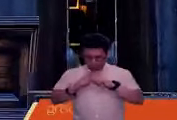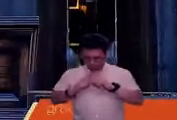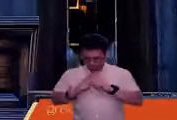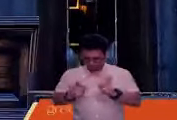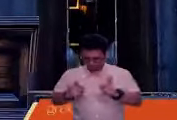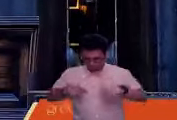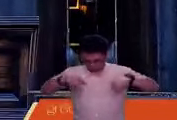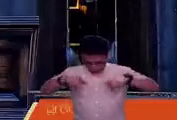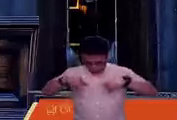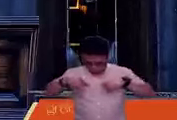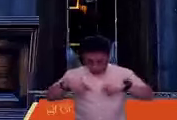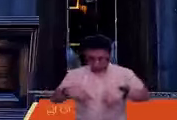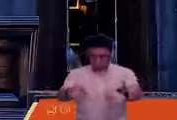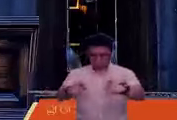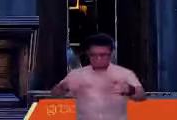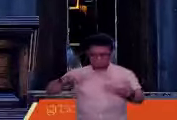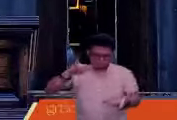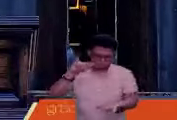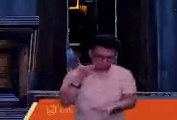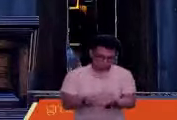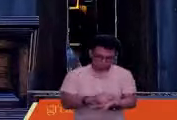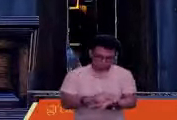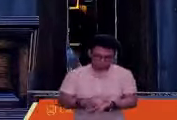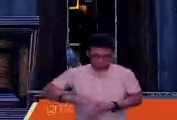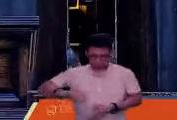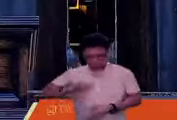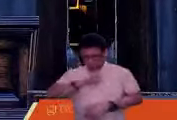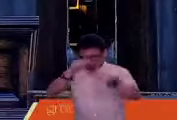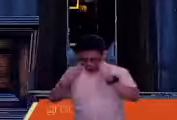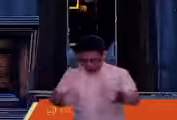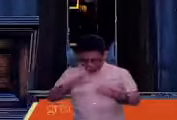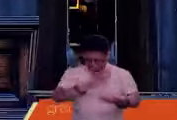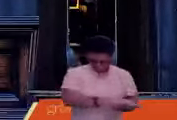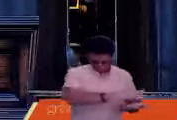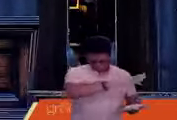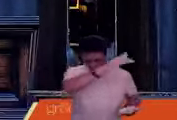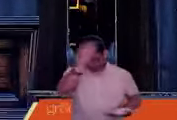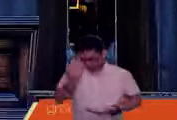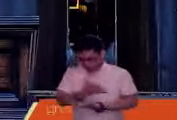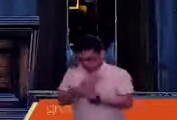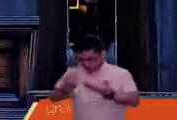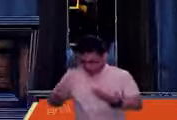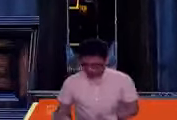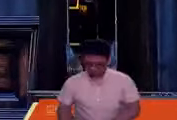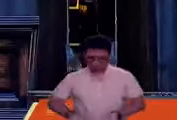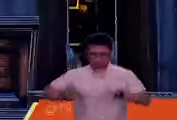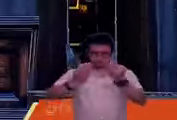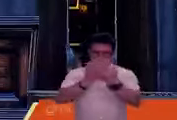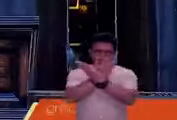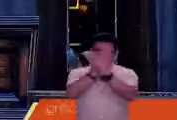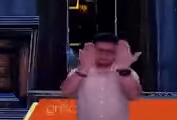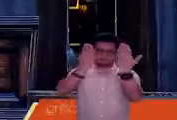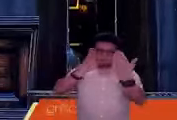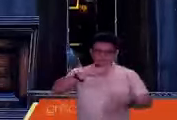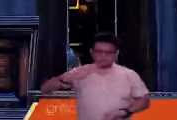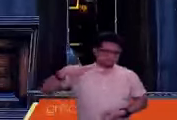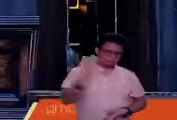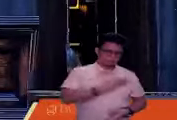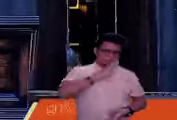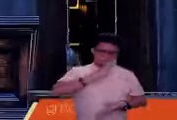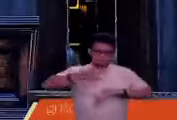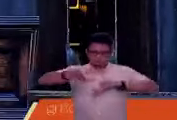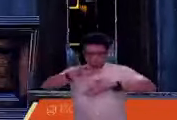But Lord, allow that I may be able to glorify you and exalt you. And we will